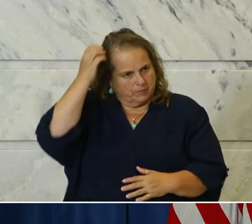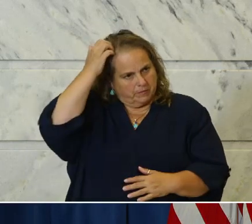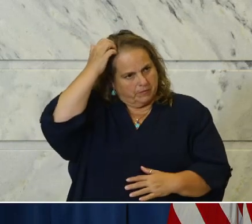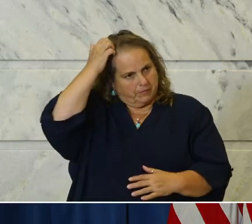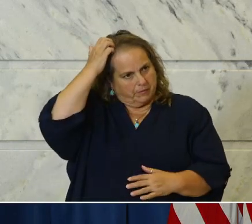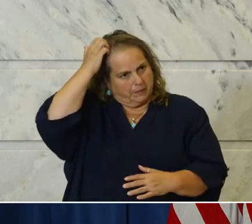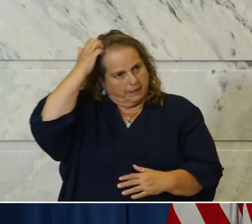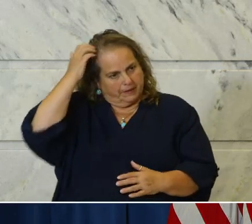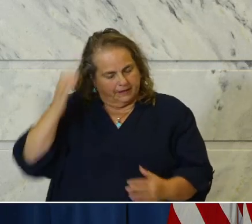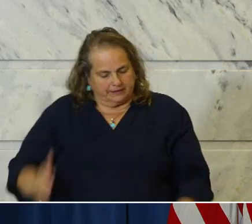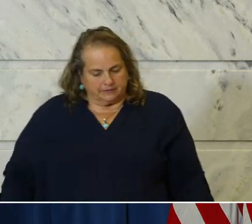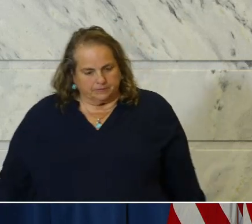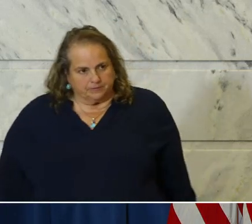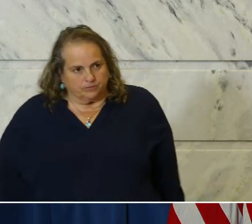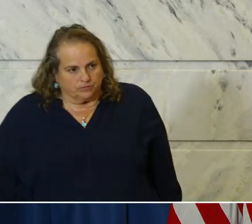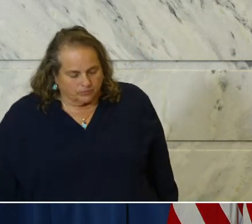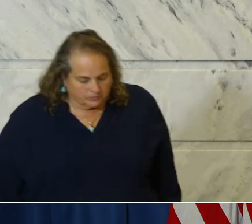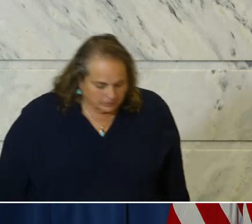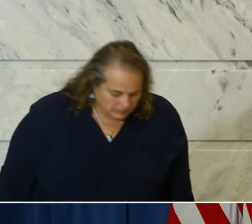Bird